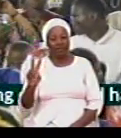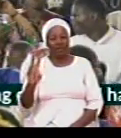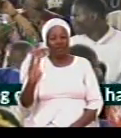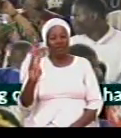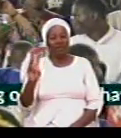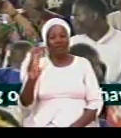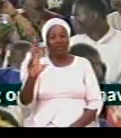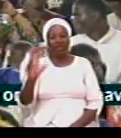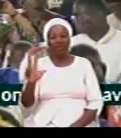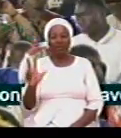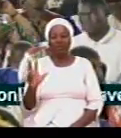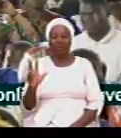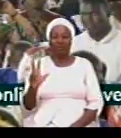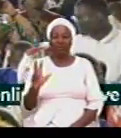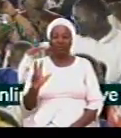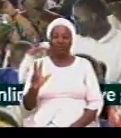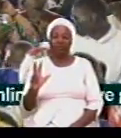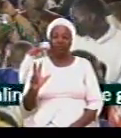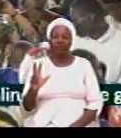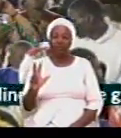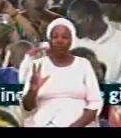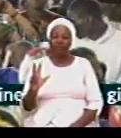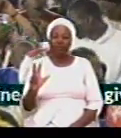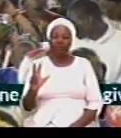+234 915 444 9263. I'll give you the number again.